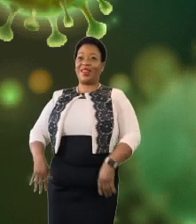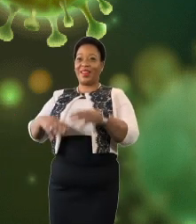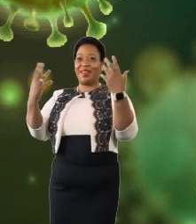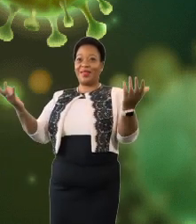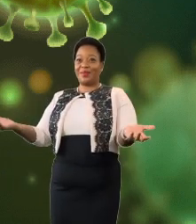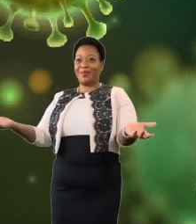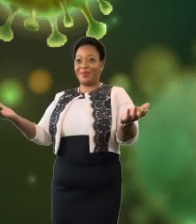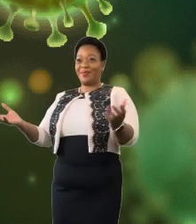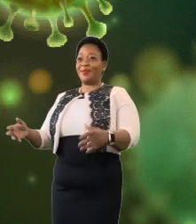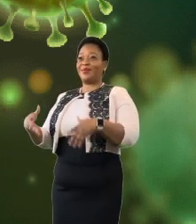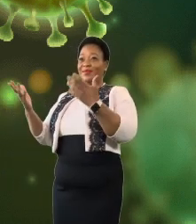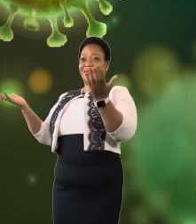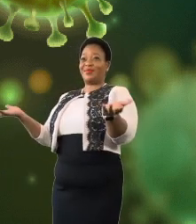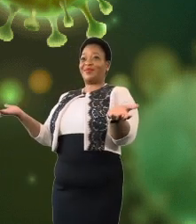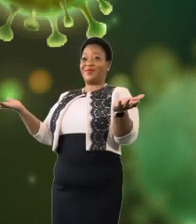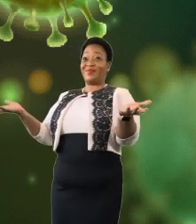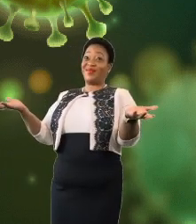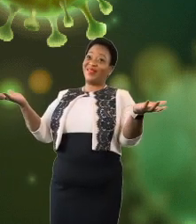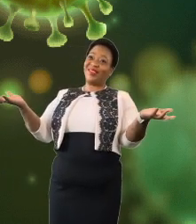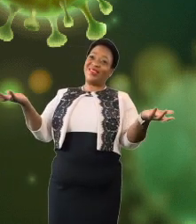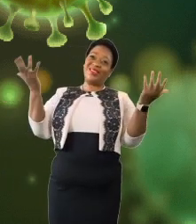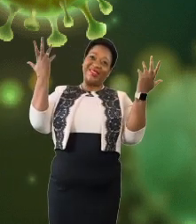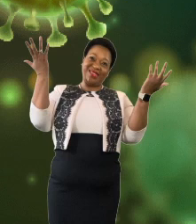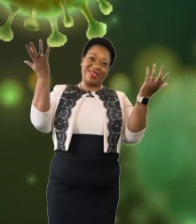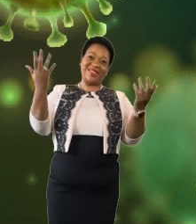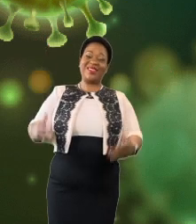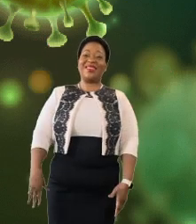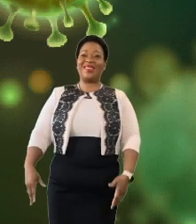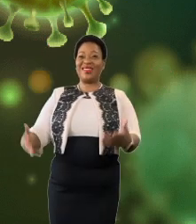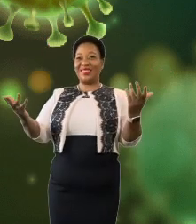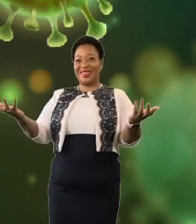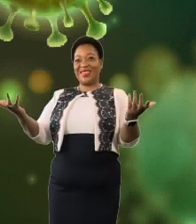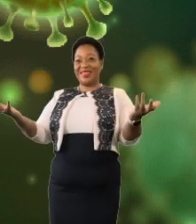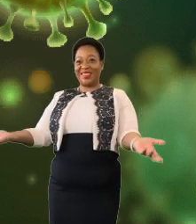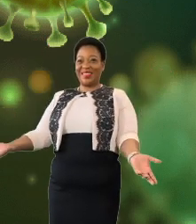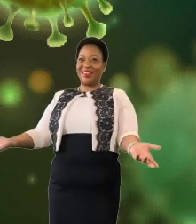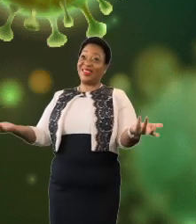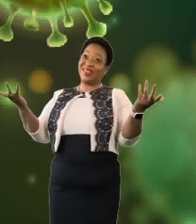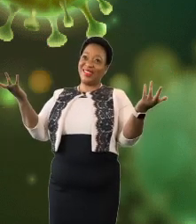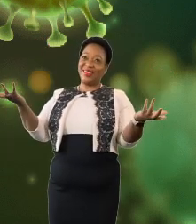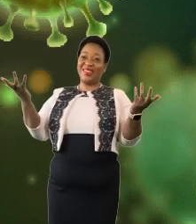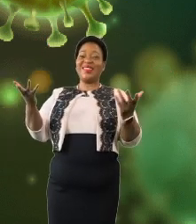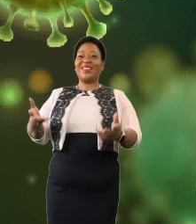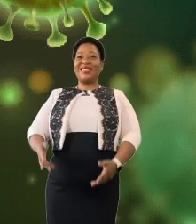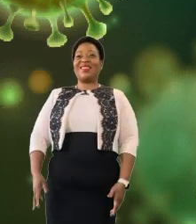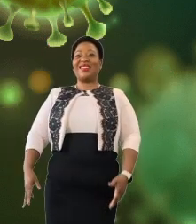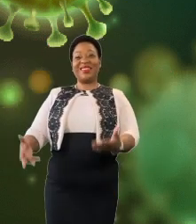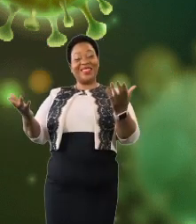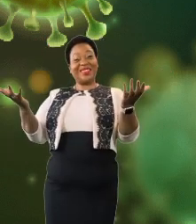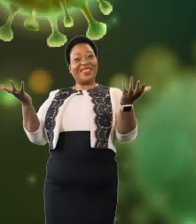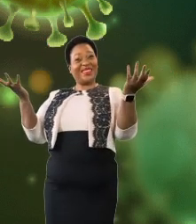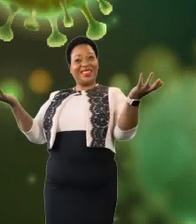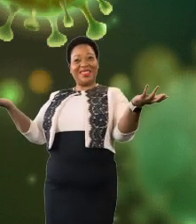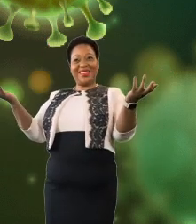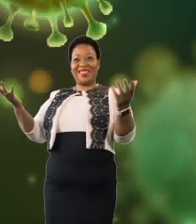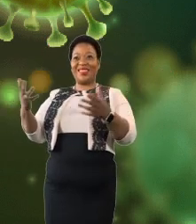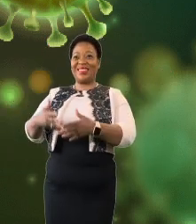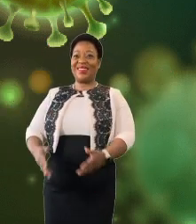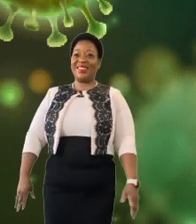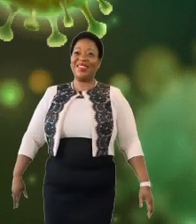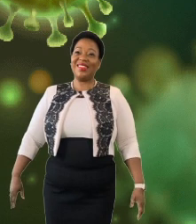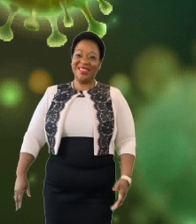catalytic projects here, we're not trying to take away the normal registration process of catalytic projects in the province. This is where we